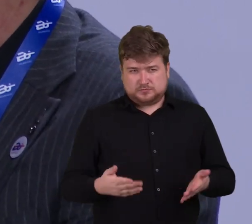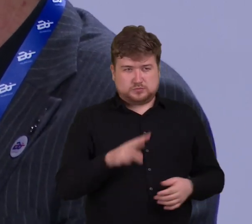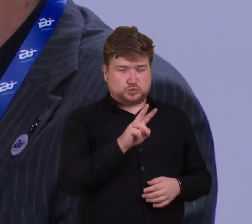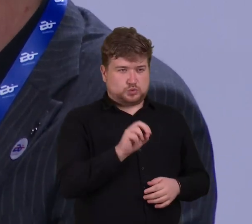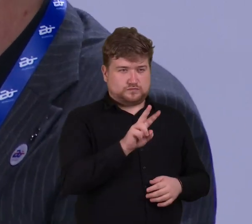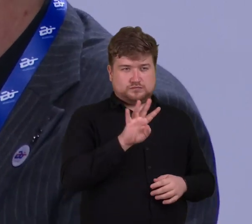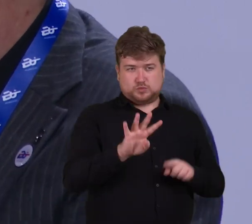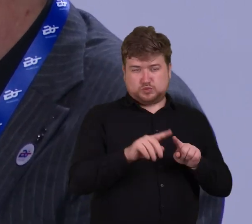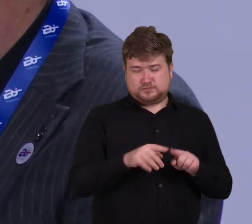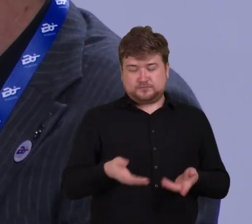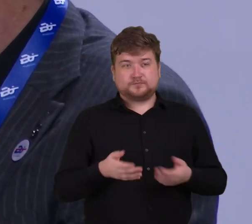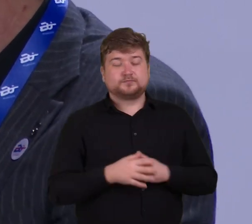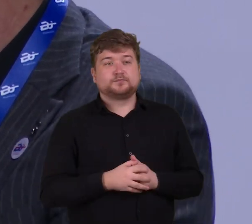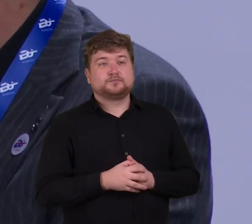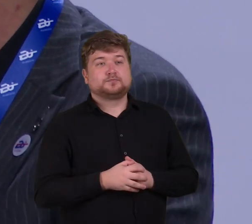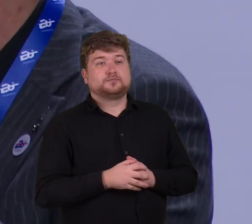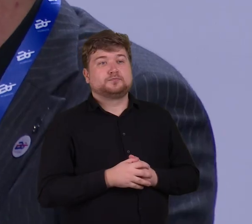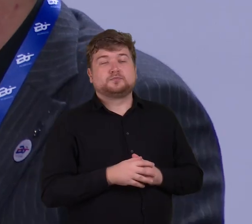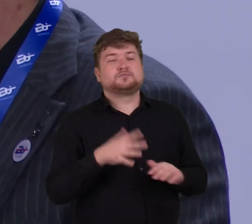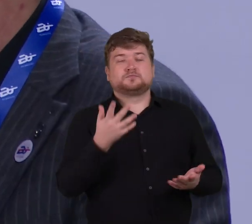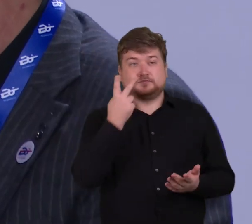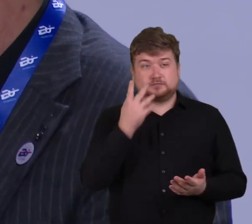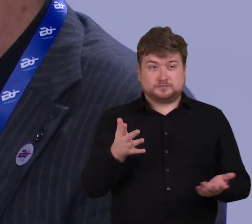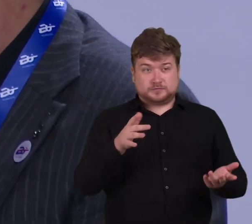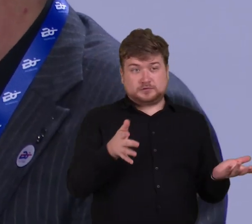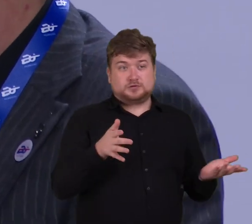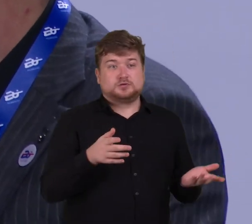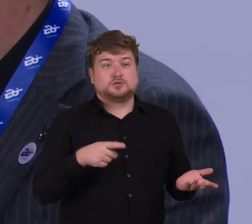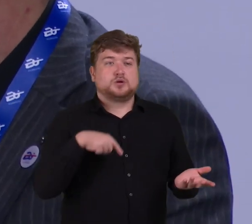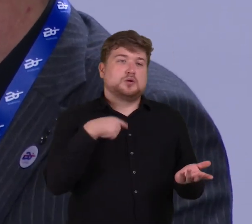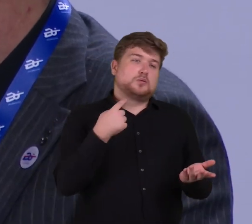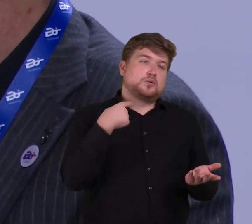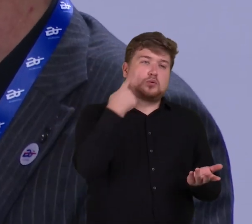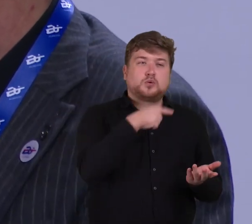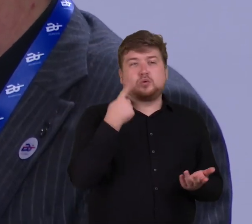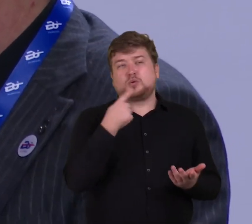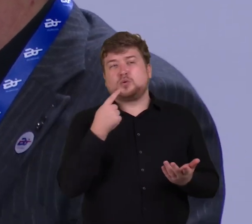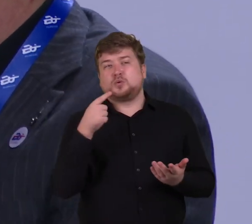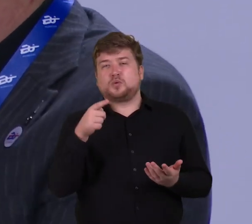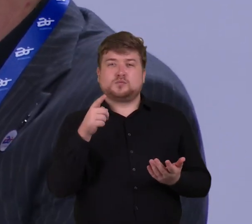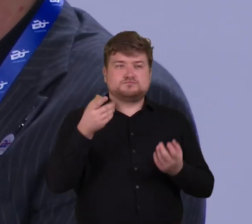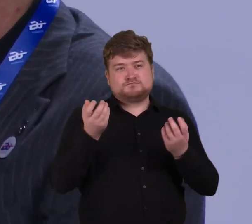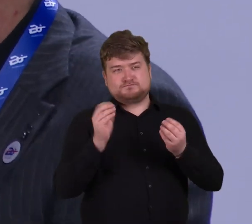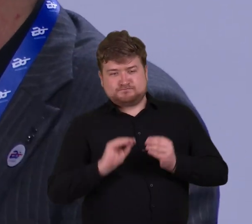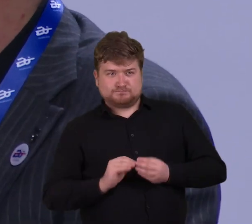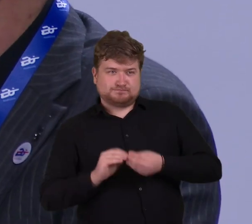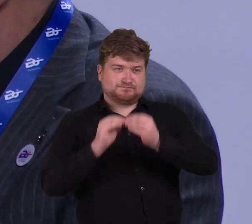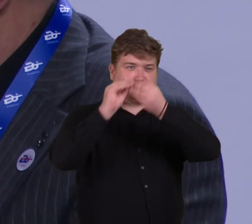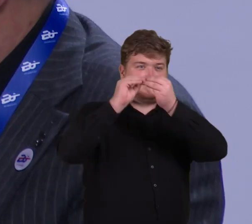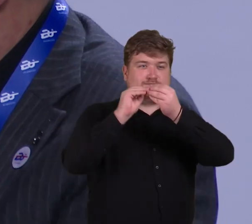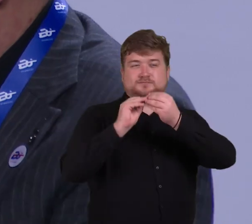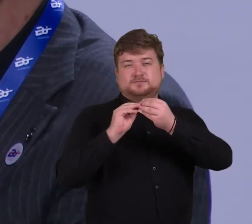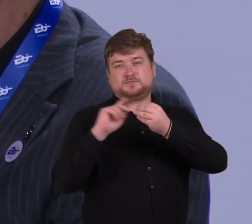in the previous perspective, and versus now, someone is delineating them